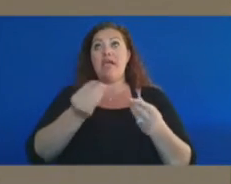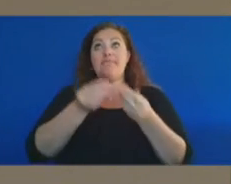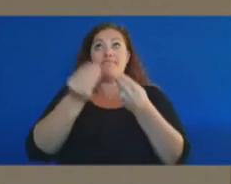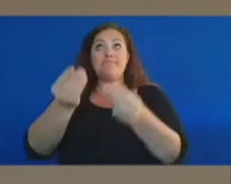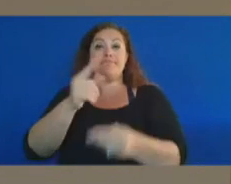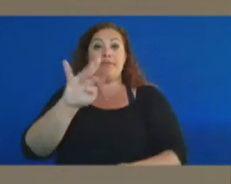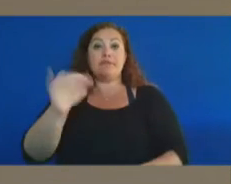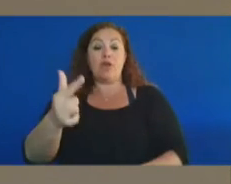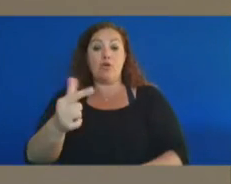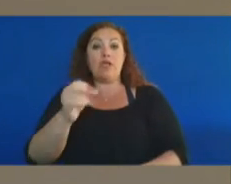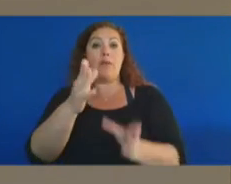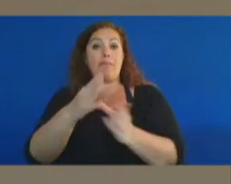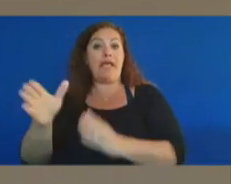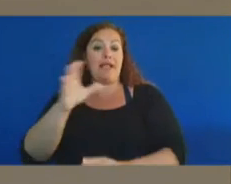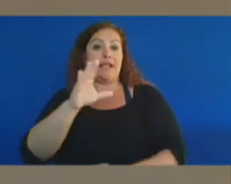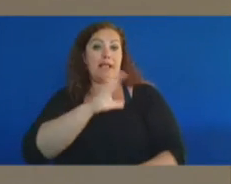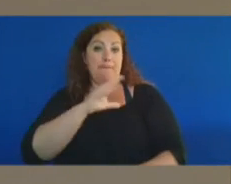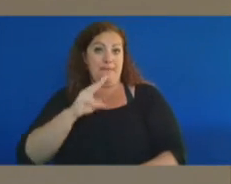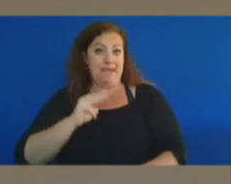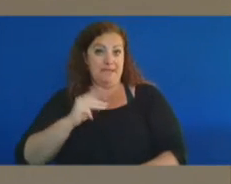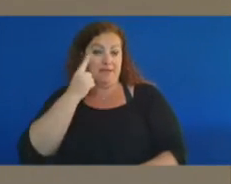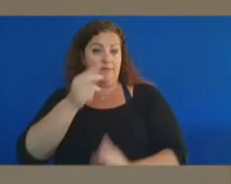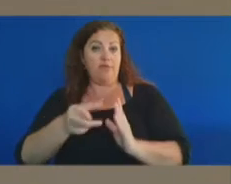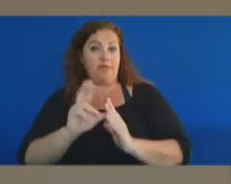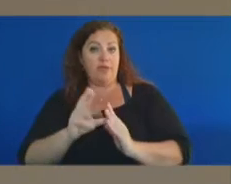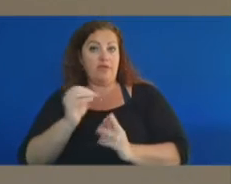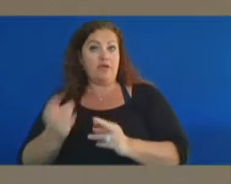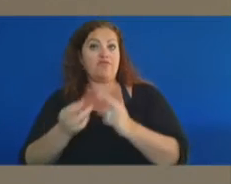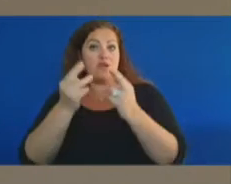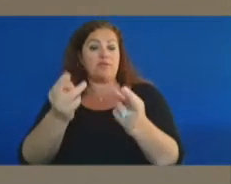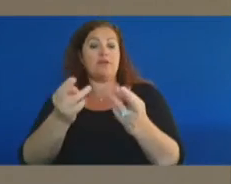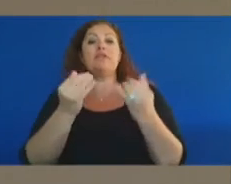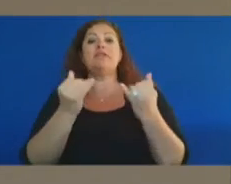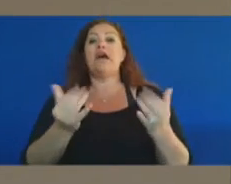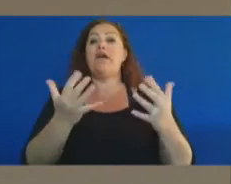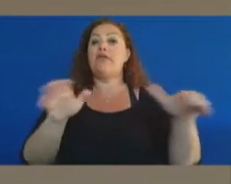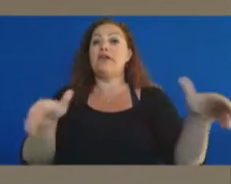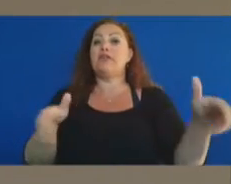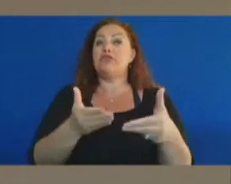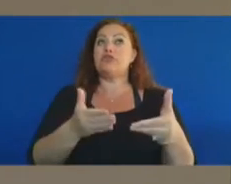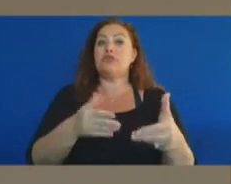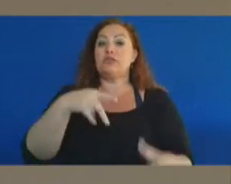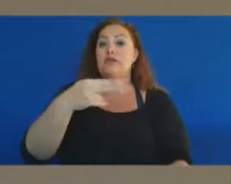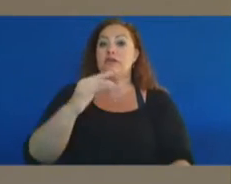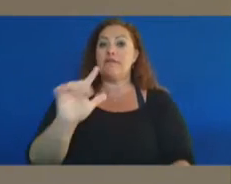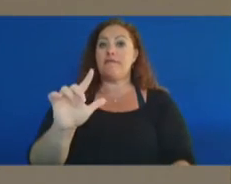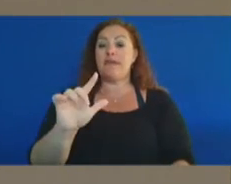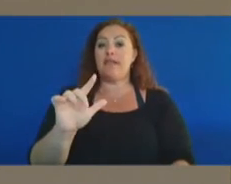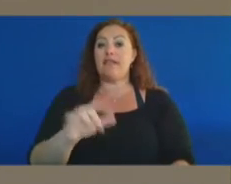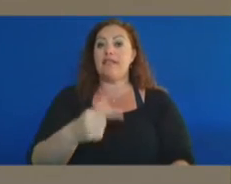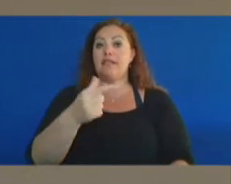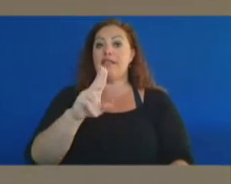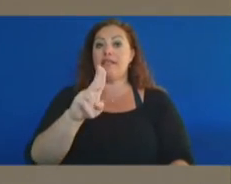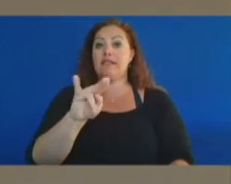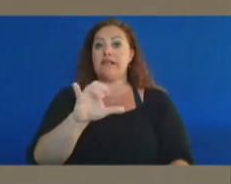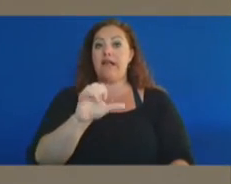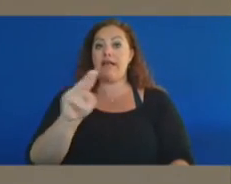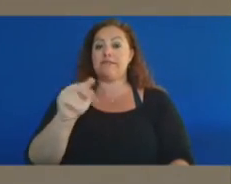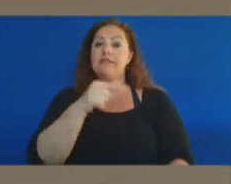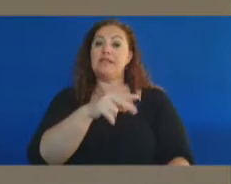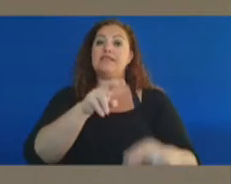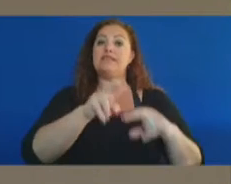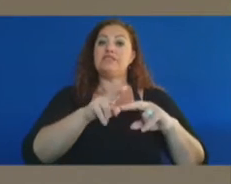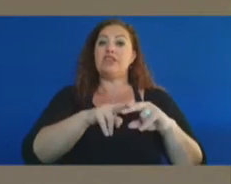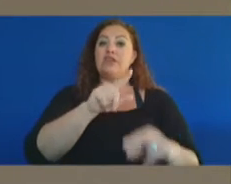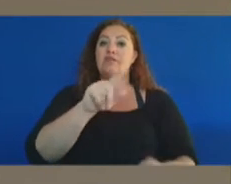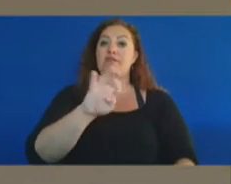Commission for review recommendation and now I'd like to introduce Phil um Gusman who is the chair of the zoning